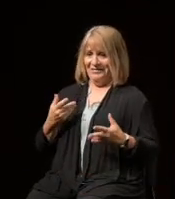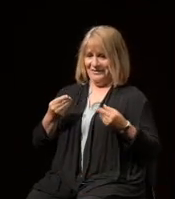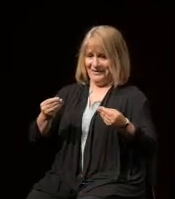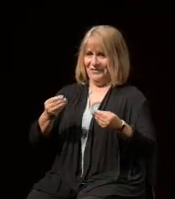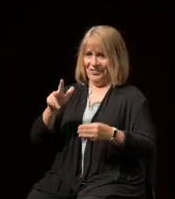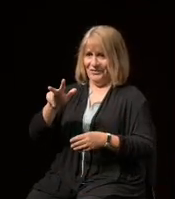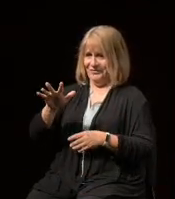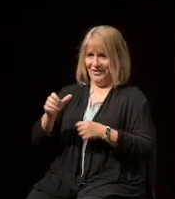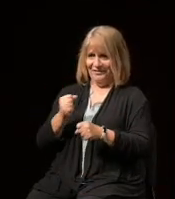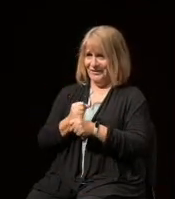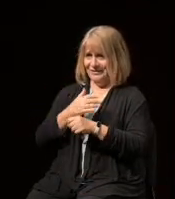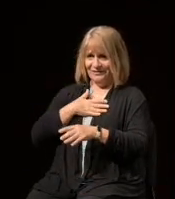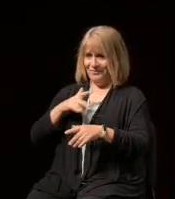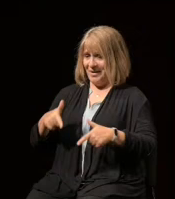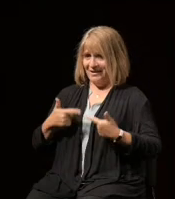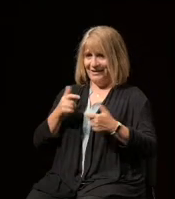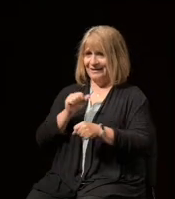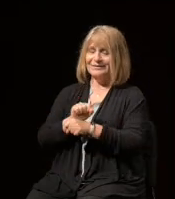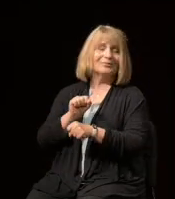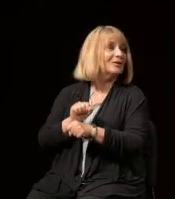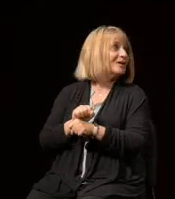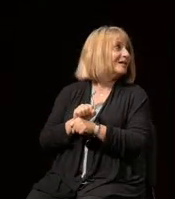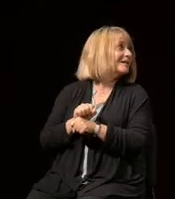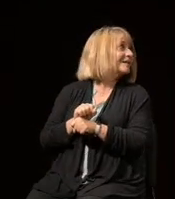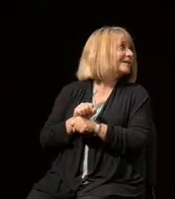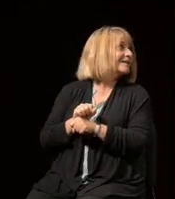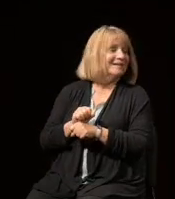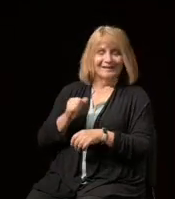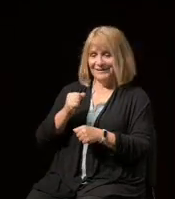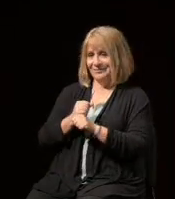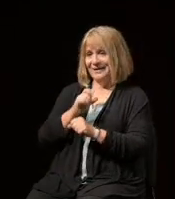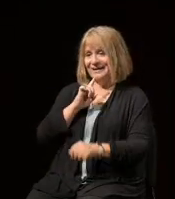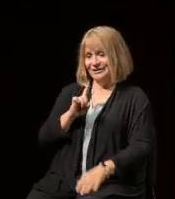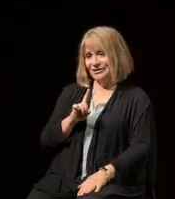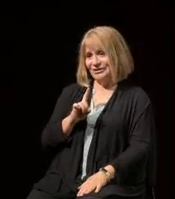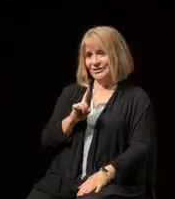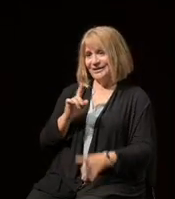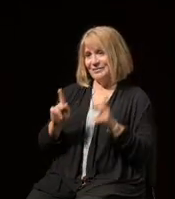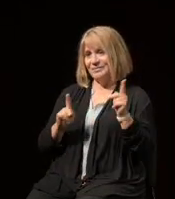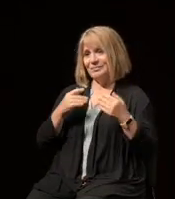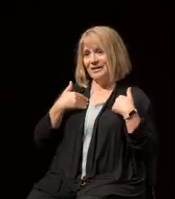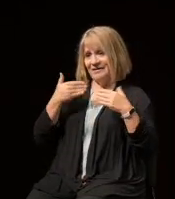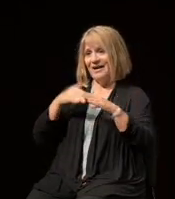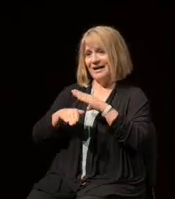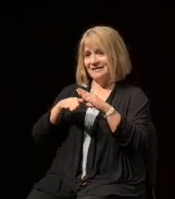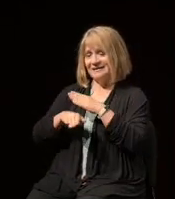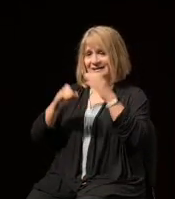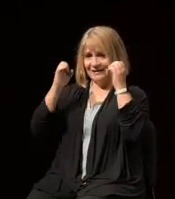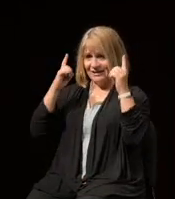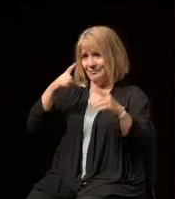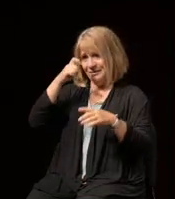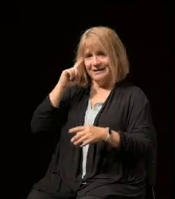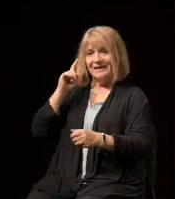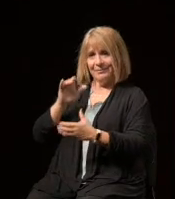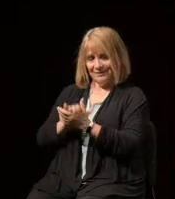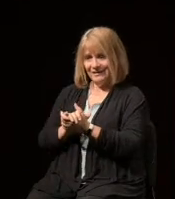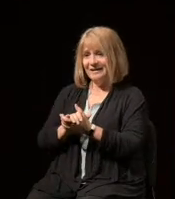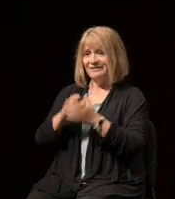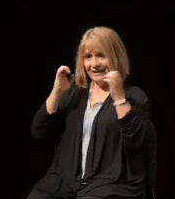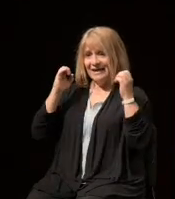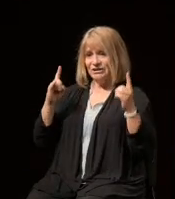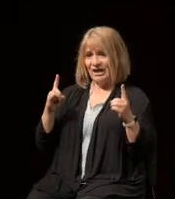life's work to making sure people have access to education, because I believe in education as